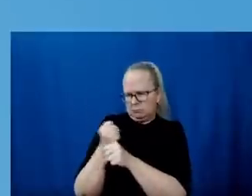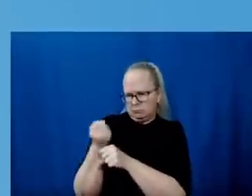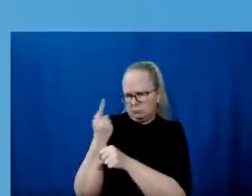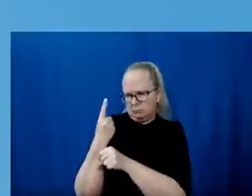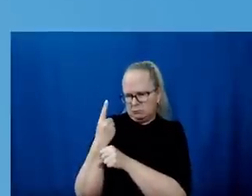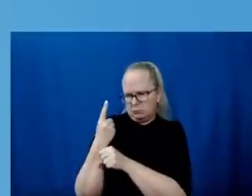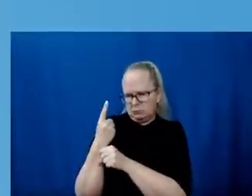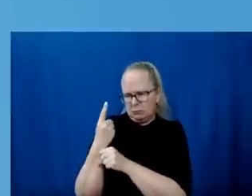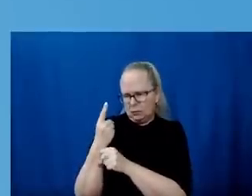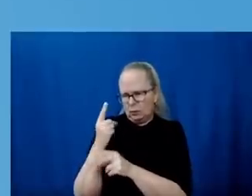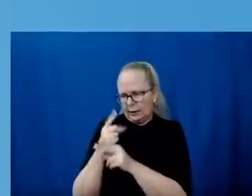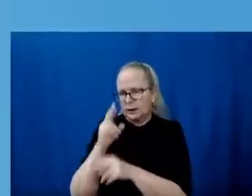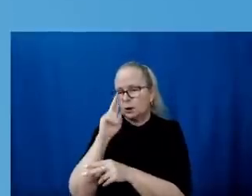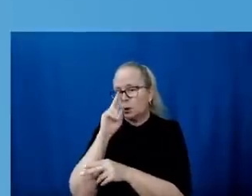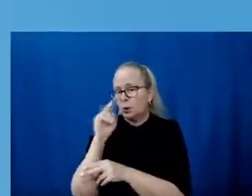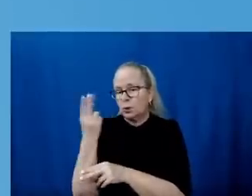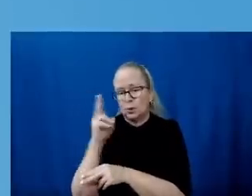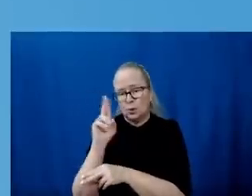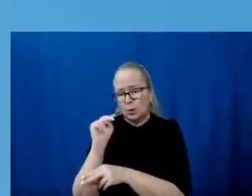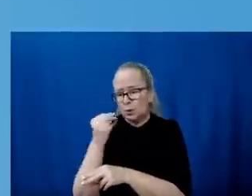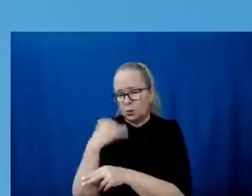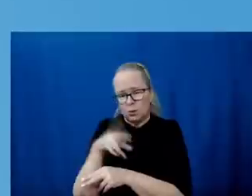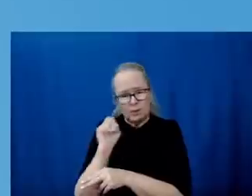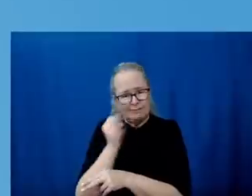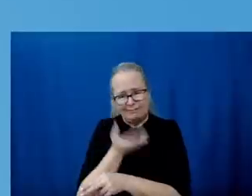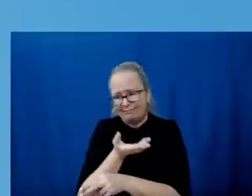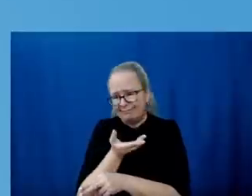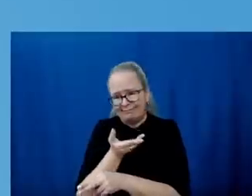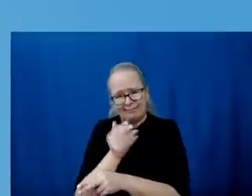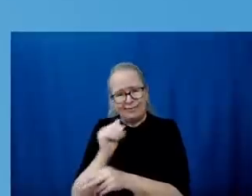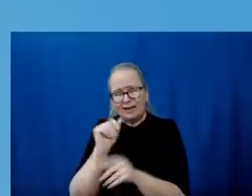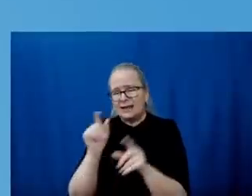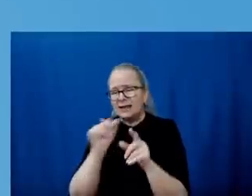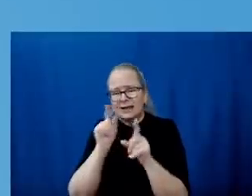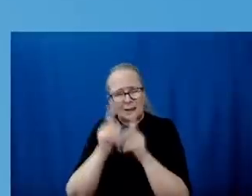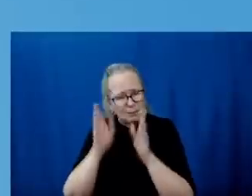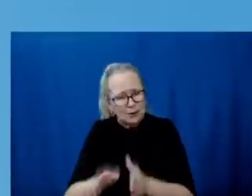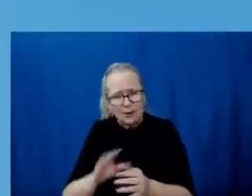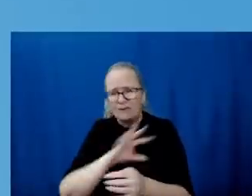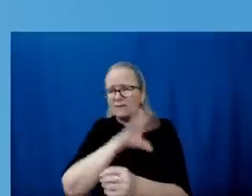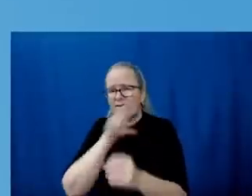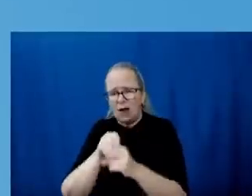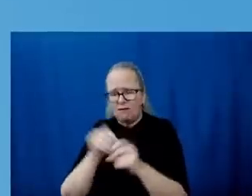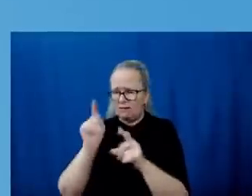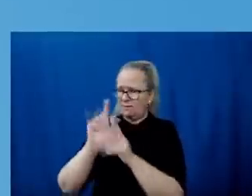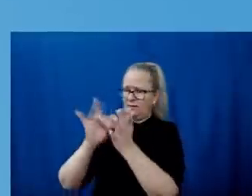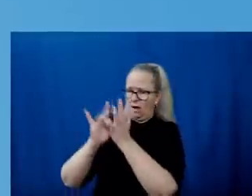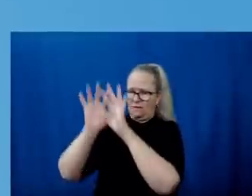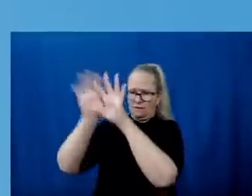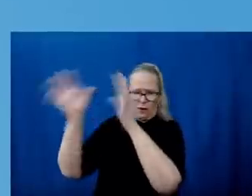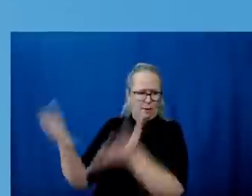which has been unique as a human who is not part of this world, to